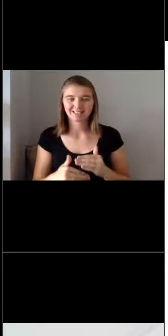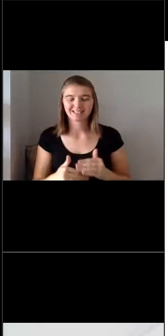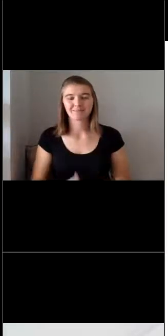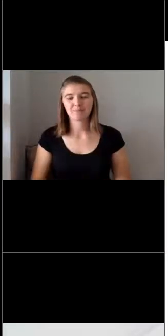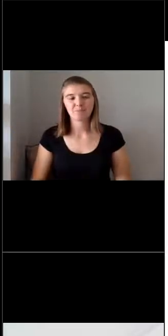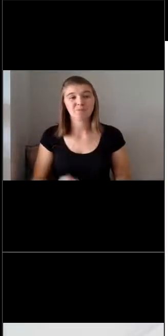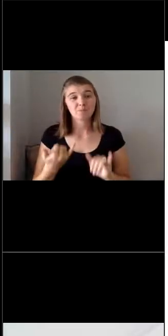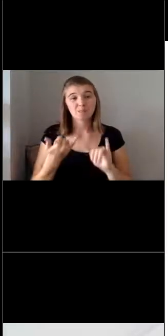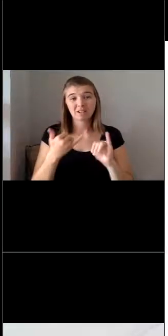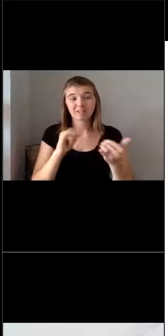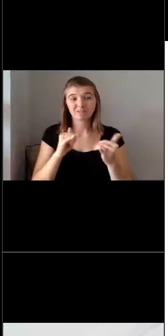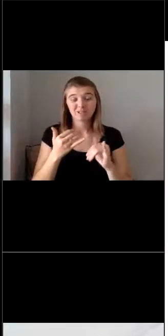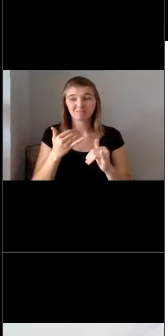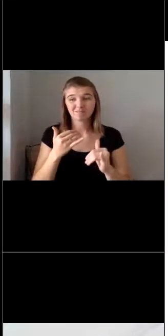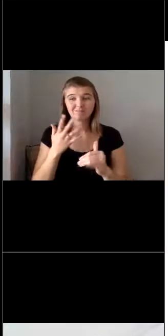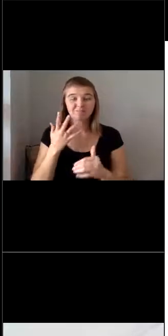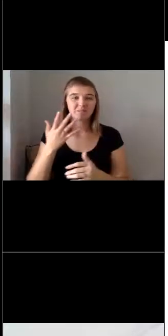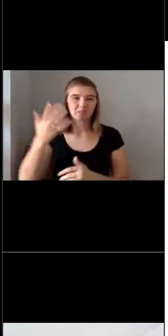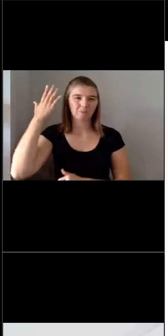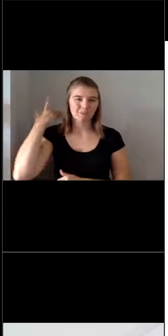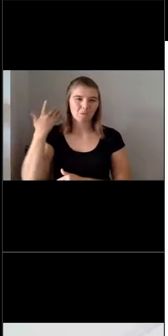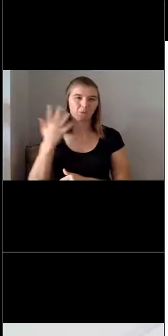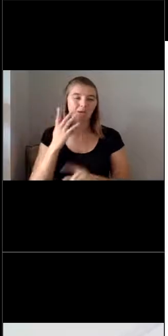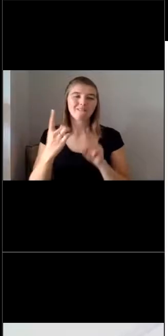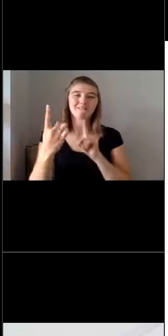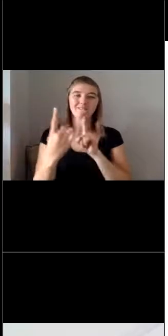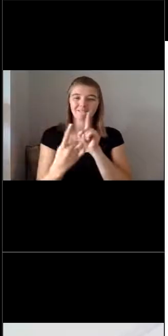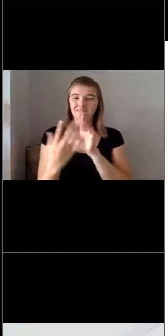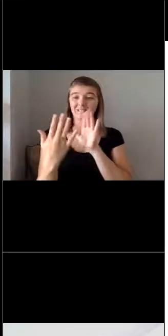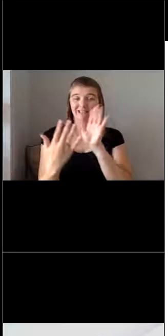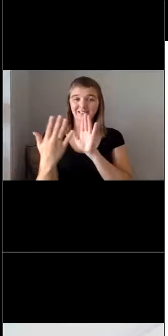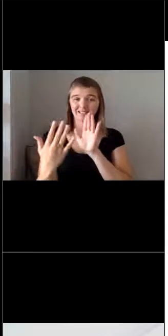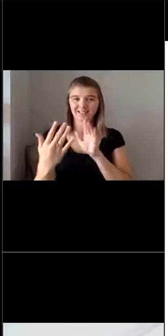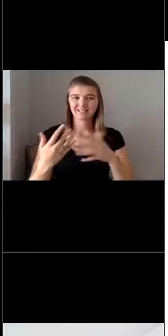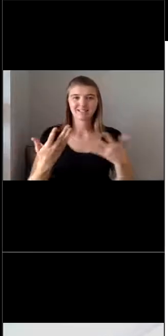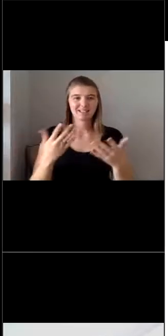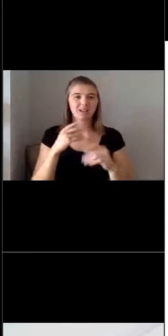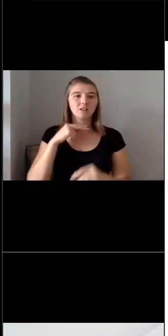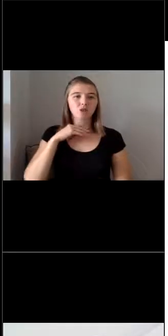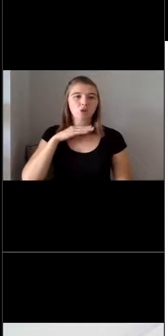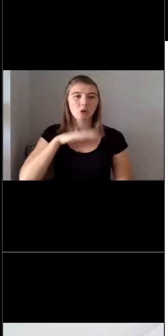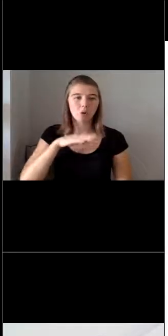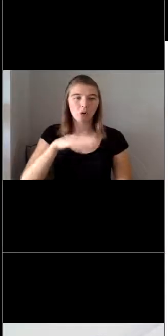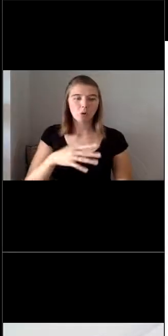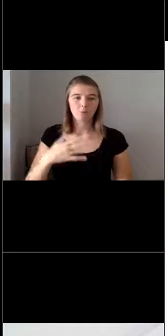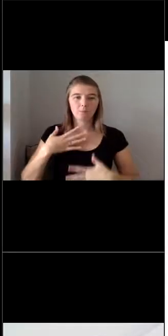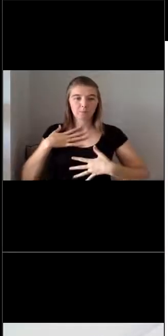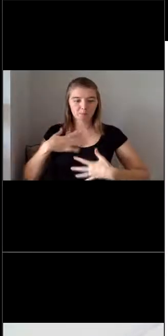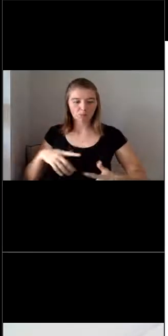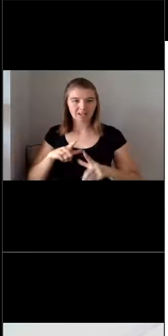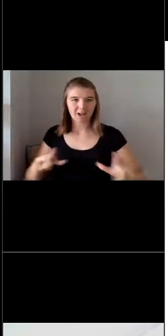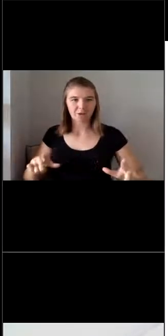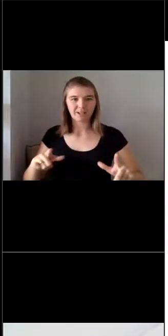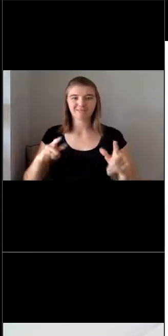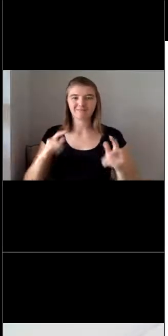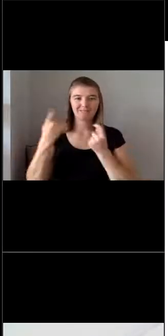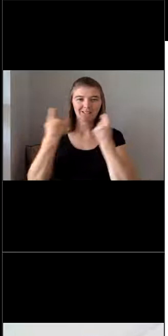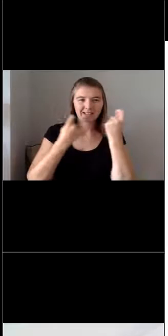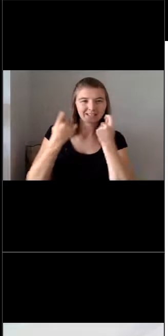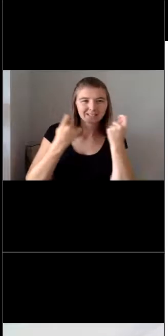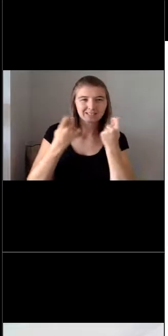our presence, our physical presence, our body language can also help in the messaging. When we are